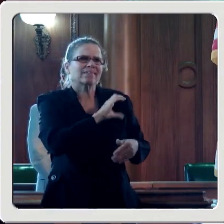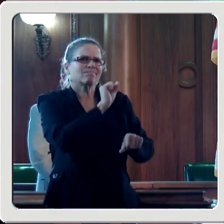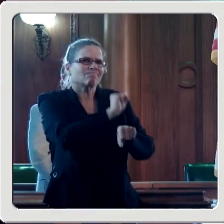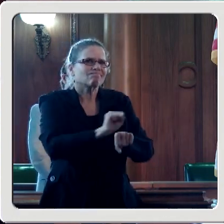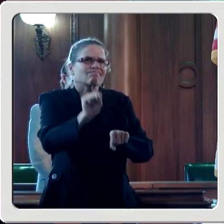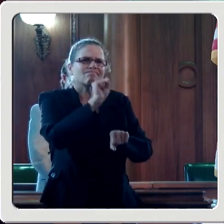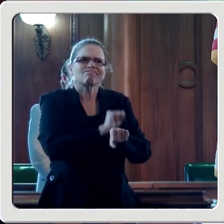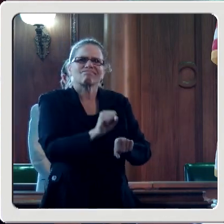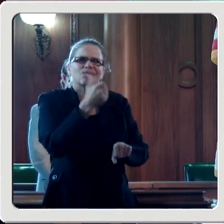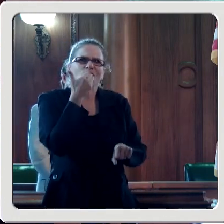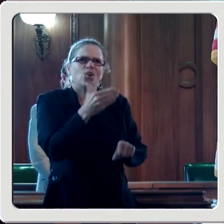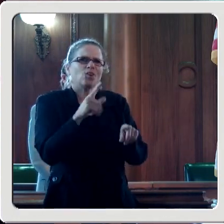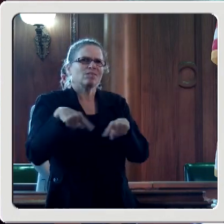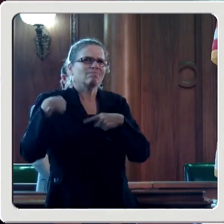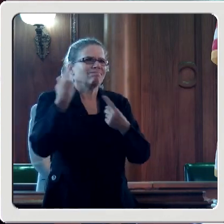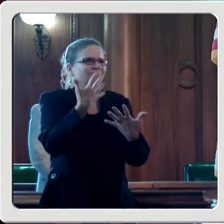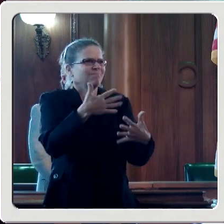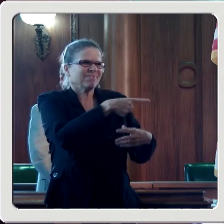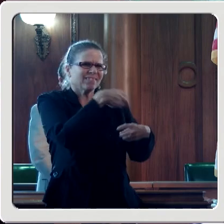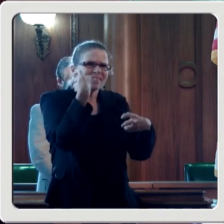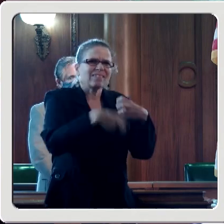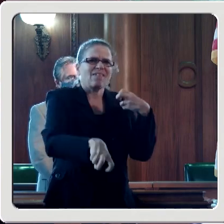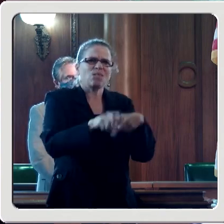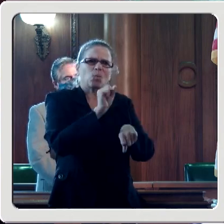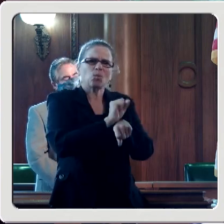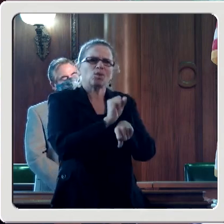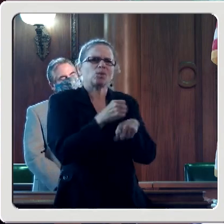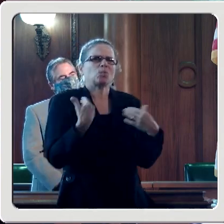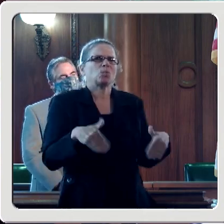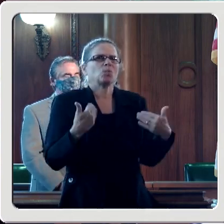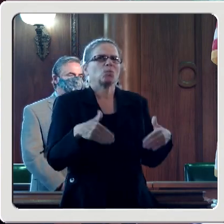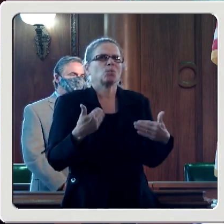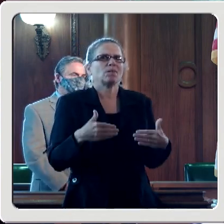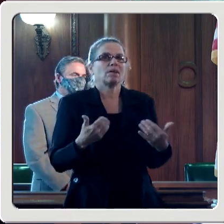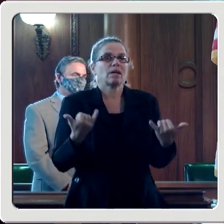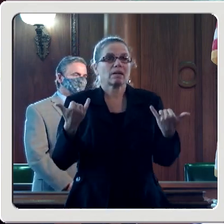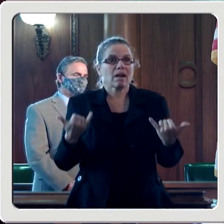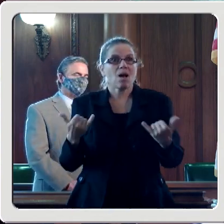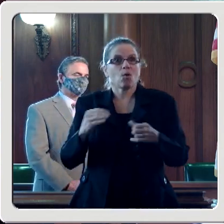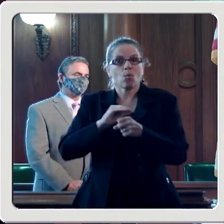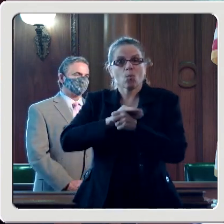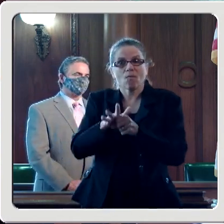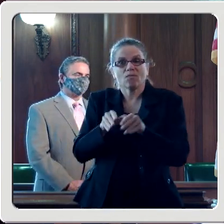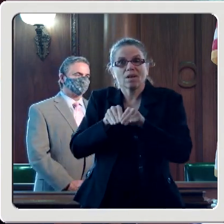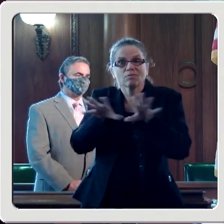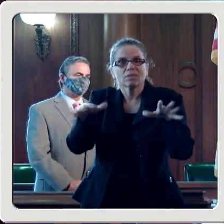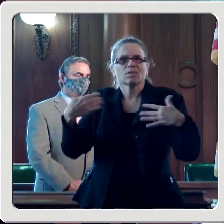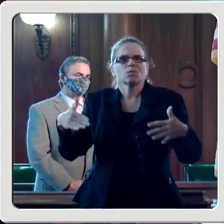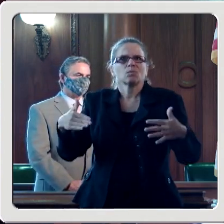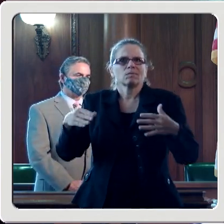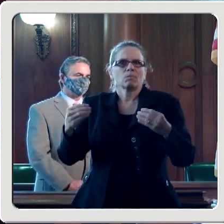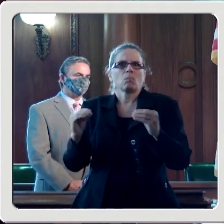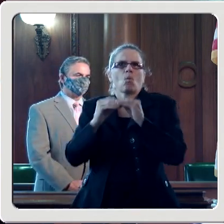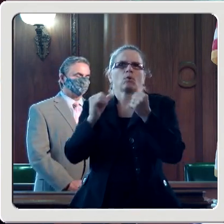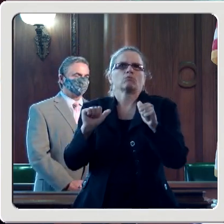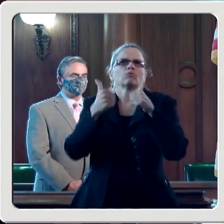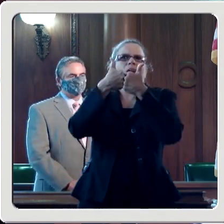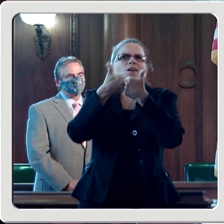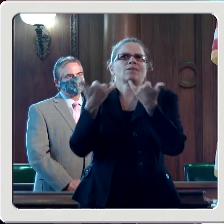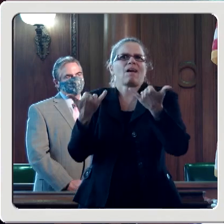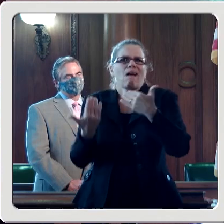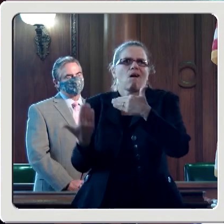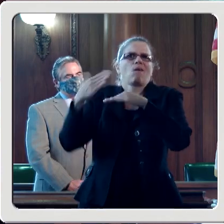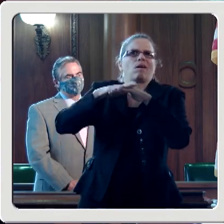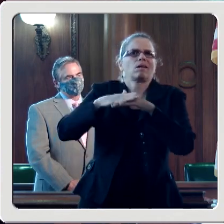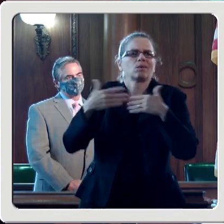have a tough job, and we're going through tough times, and we understand that too. So we've been trying to